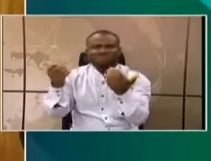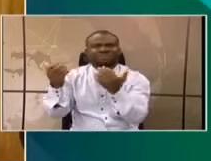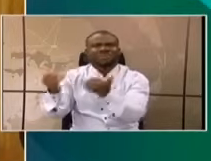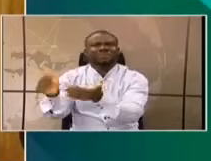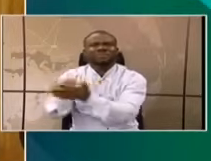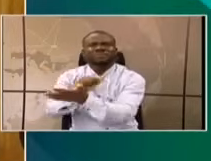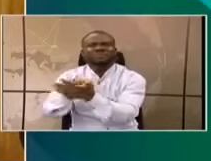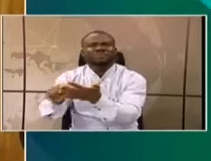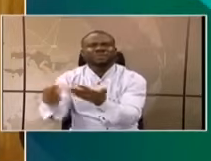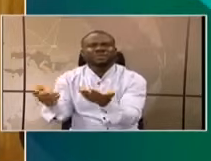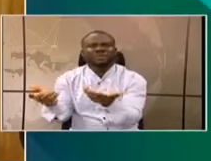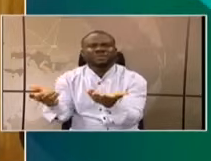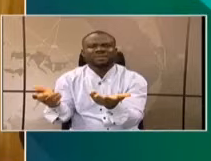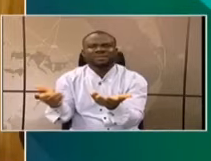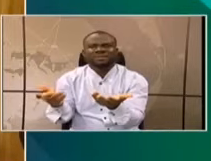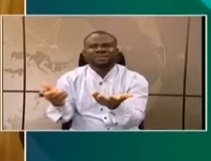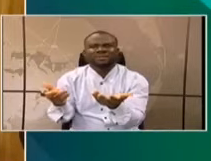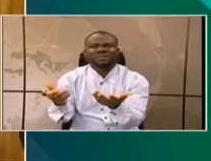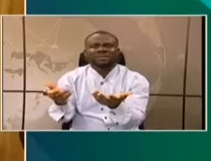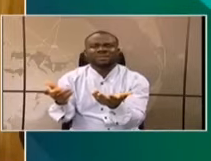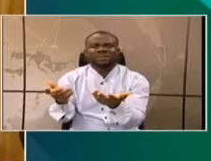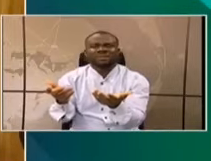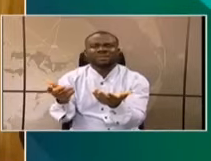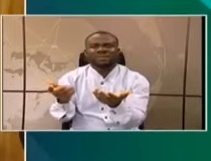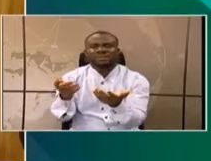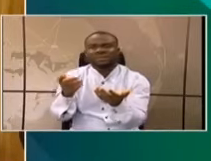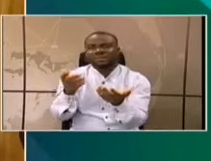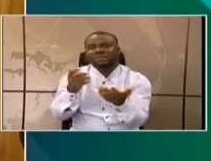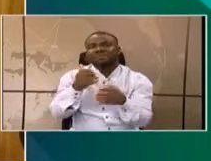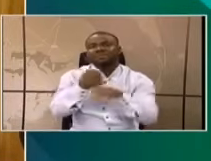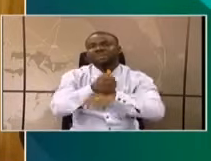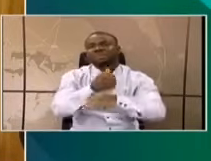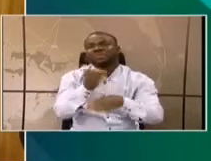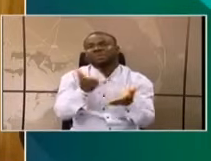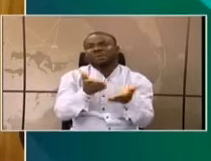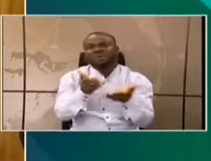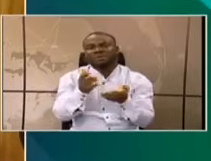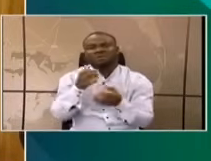devastated by this phenomenon of Galamsey.